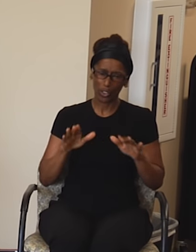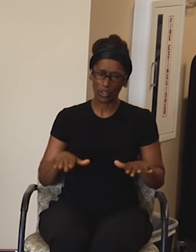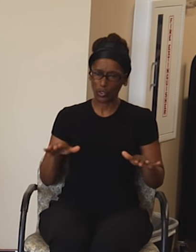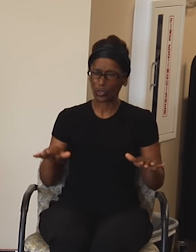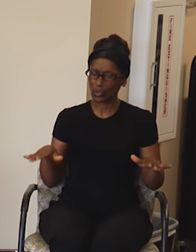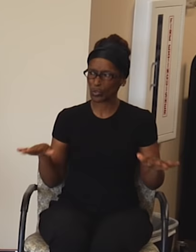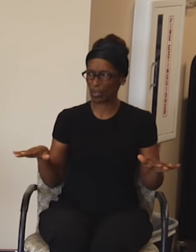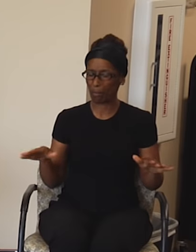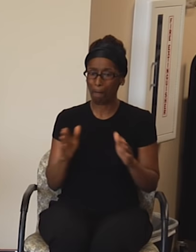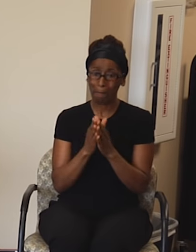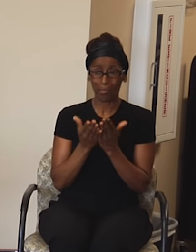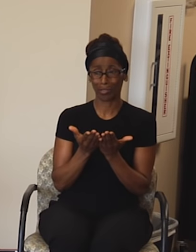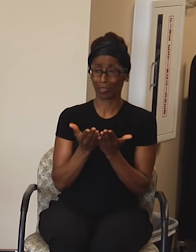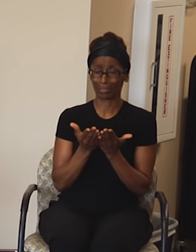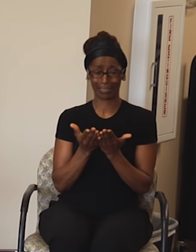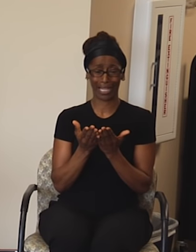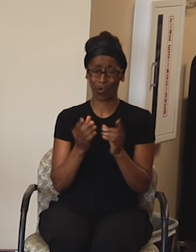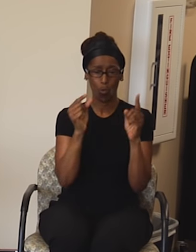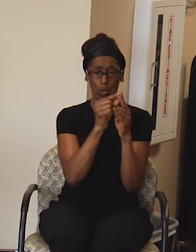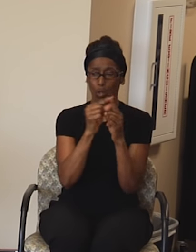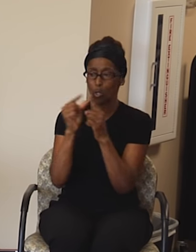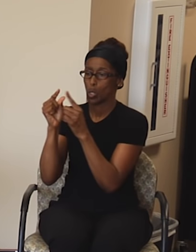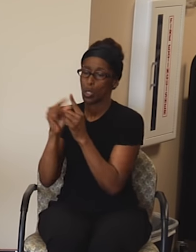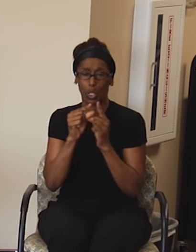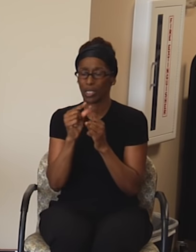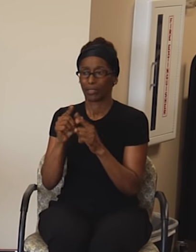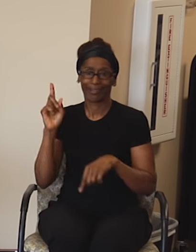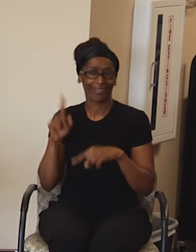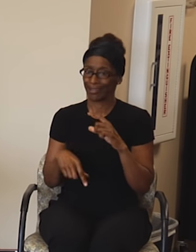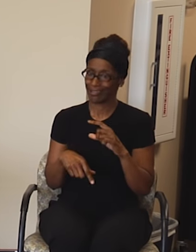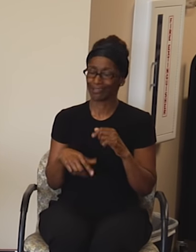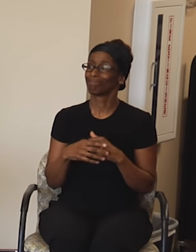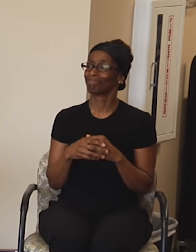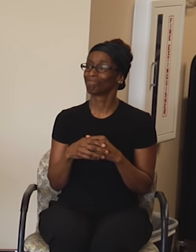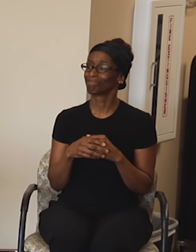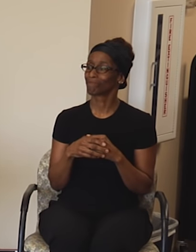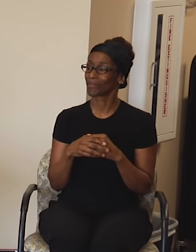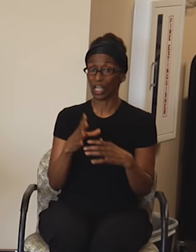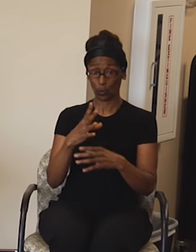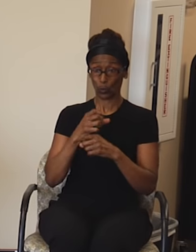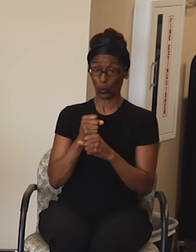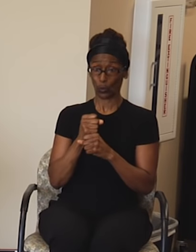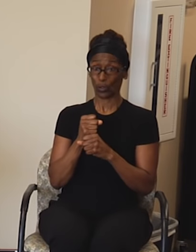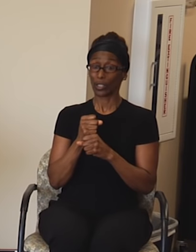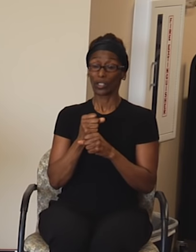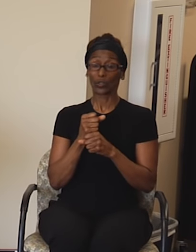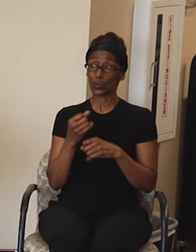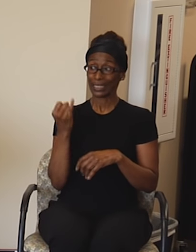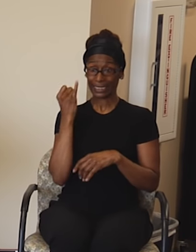count pretty low. Although I have in the back matter, for older children, you will see a timeline